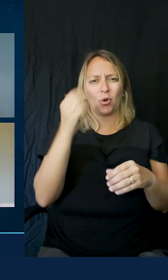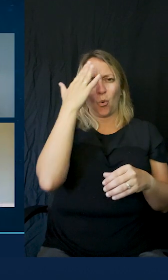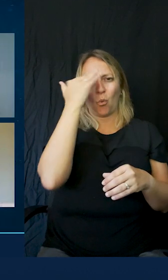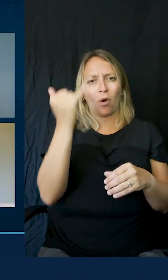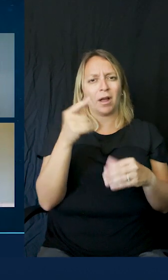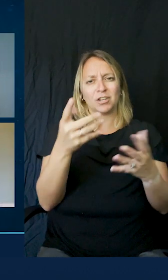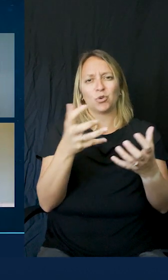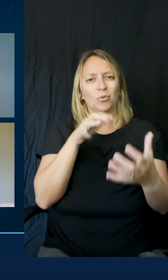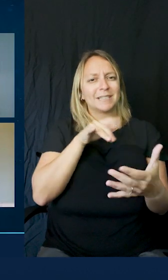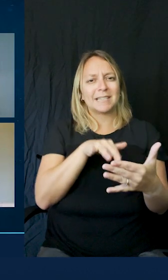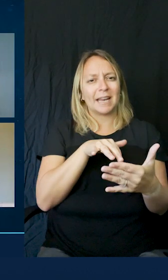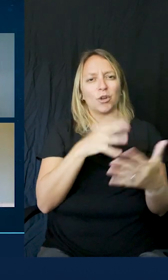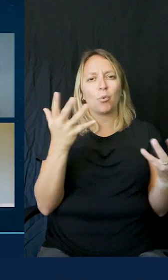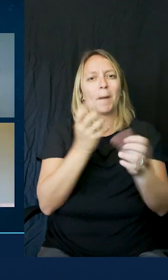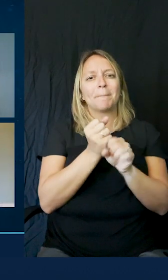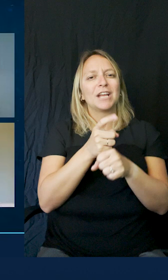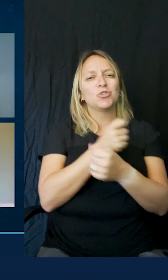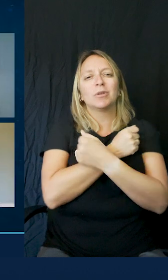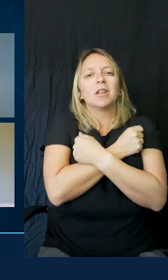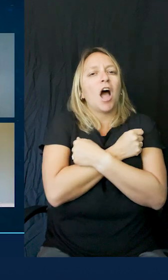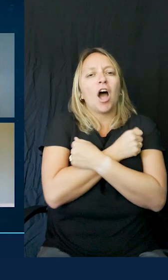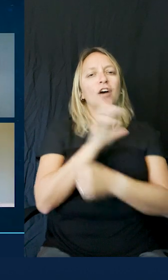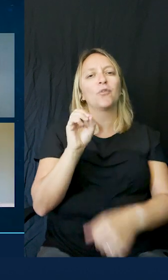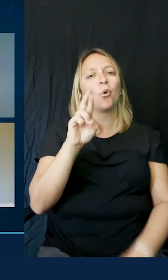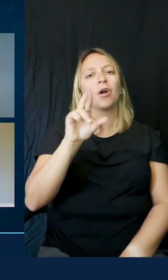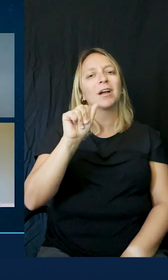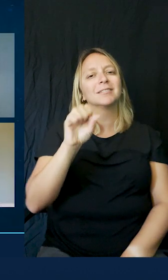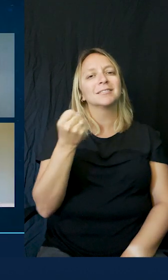them? What makes you love an orca? Who